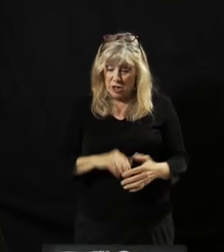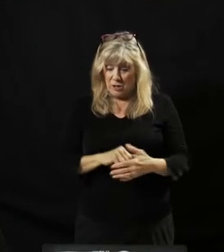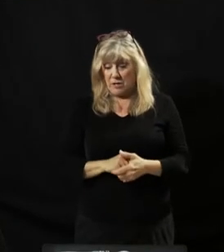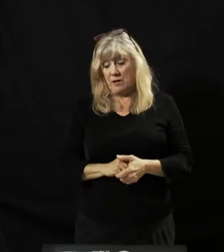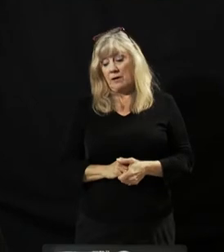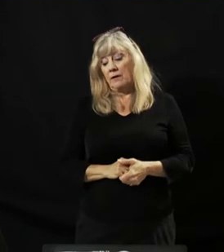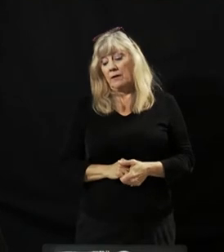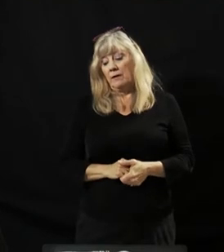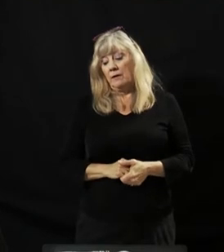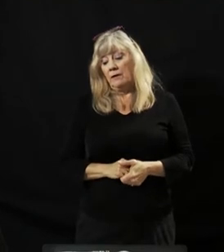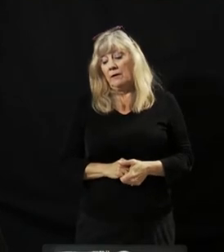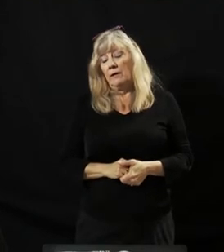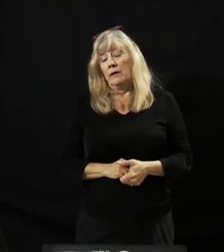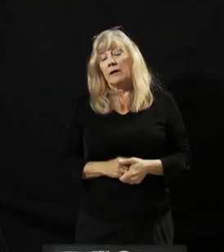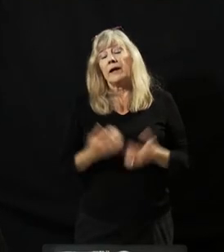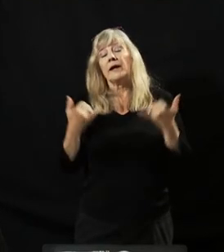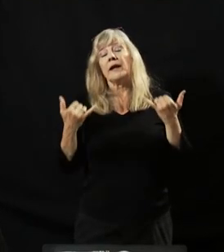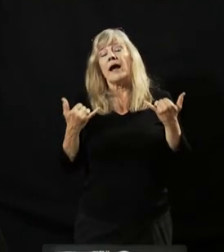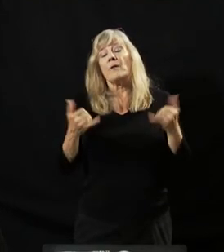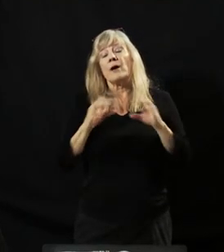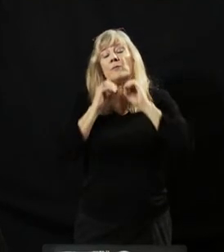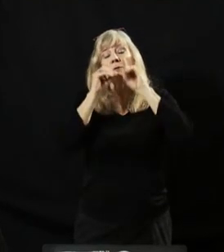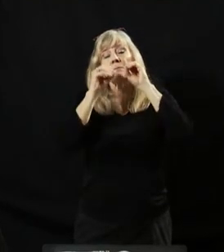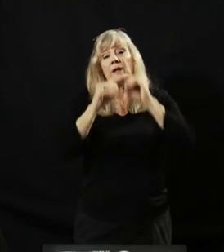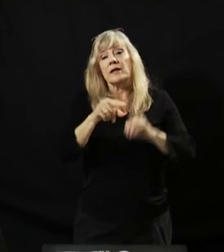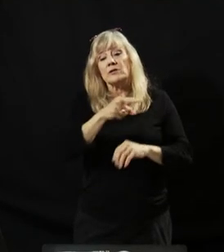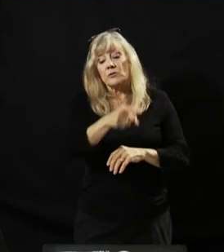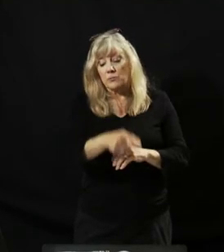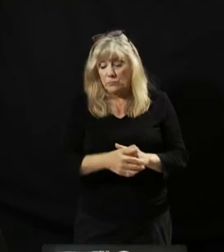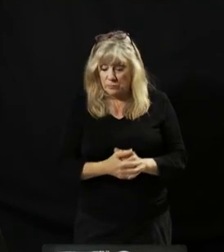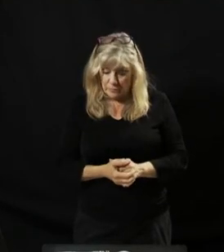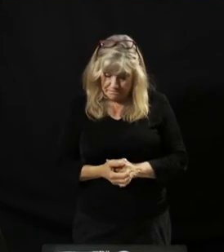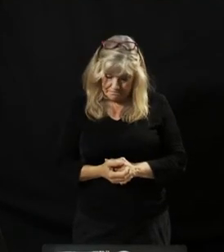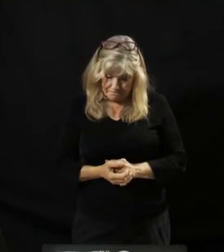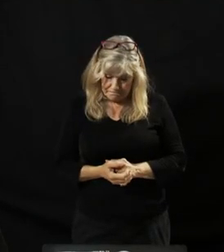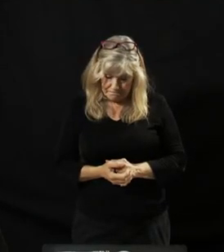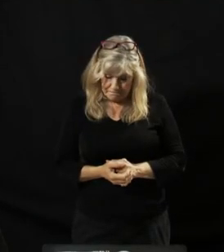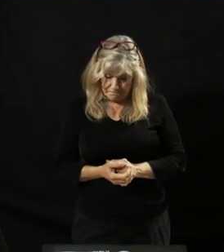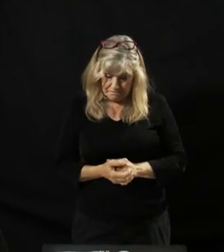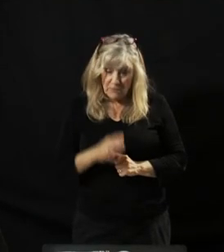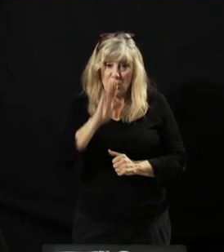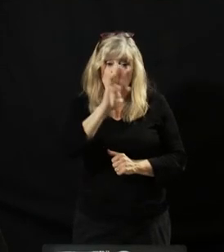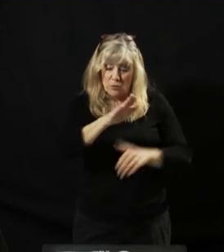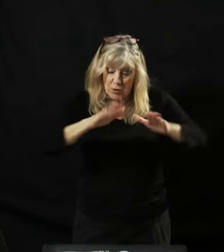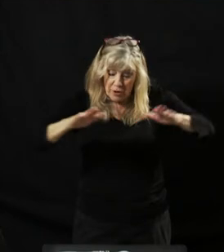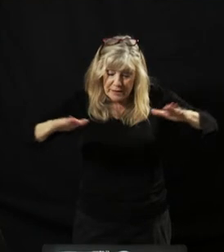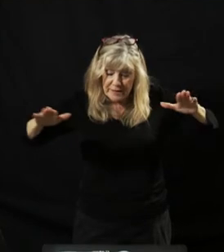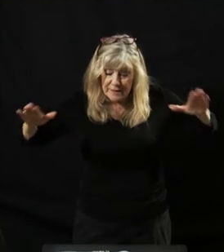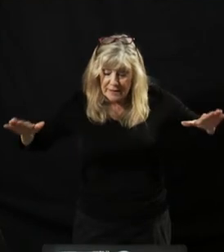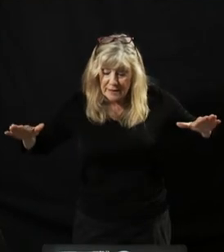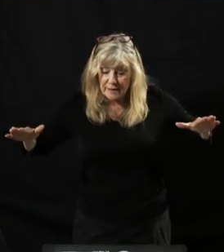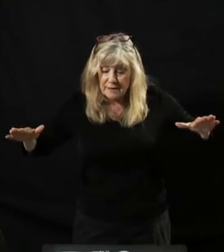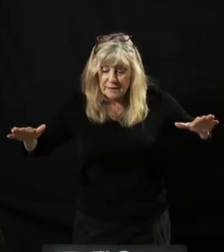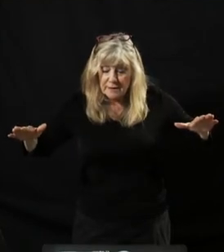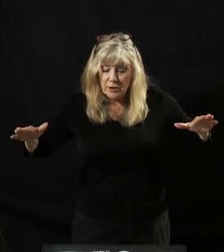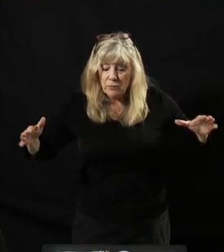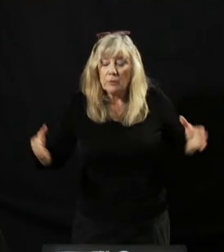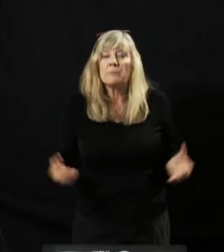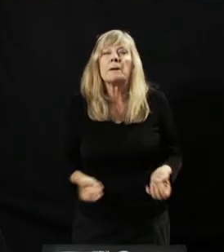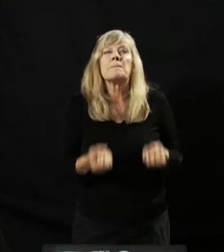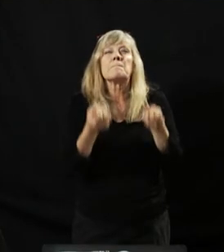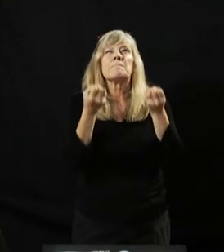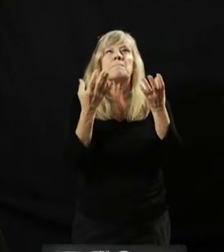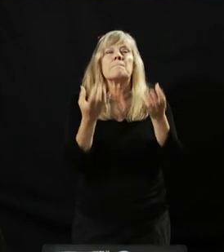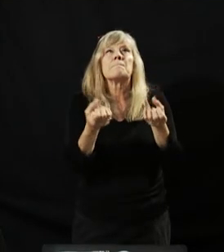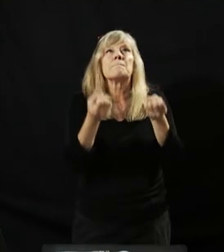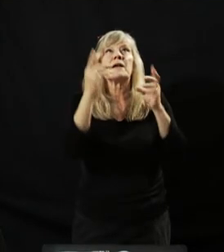son, I will bless you abundantly and make your descendants as countless as the